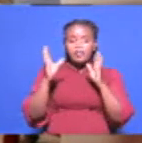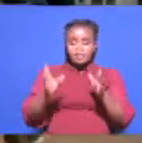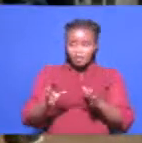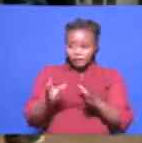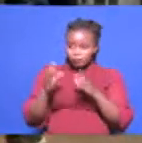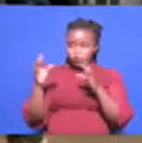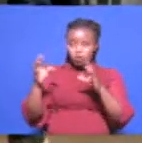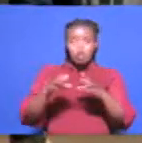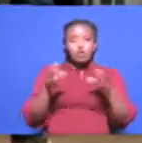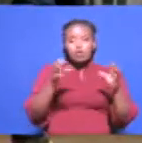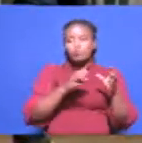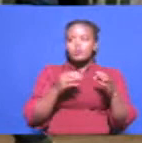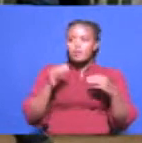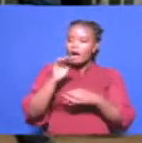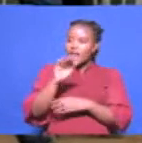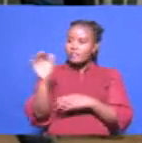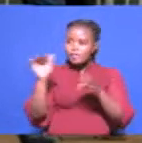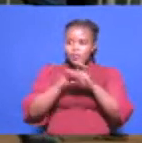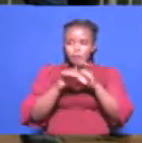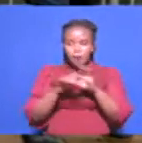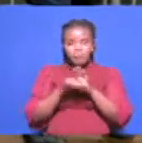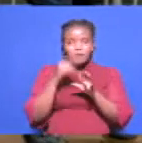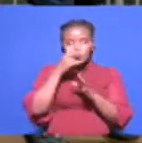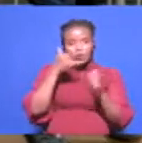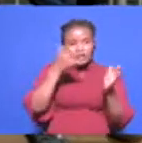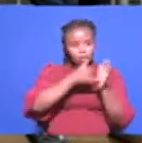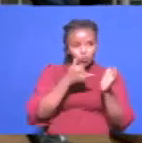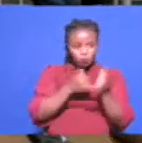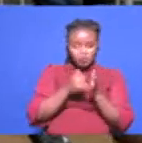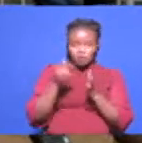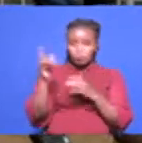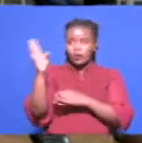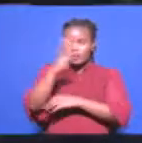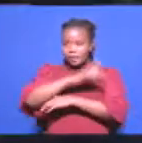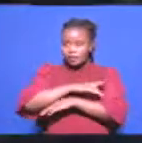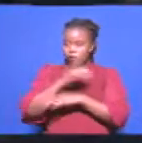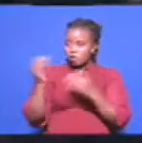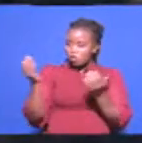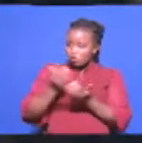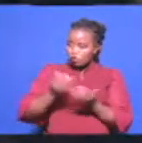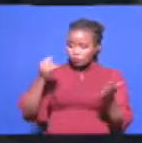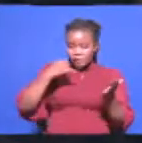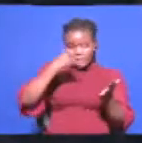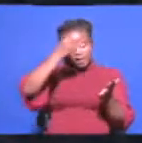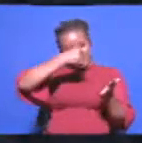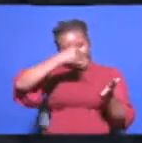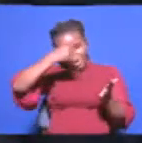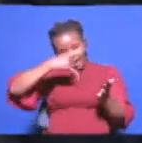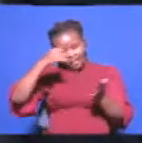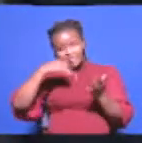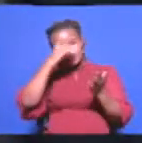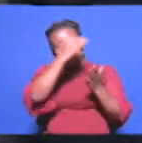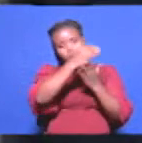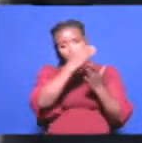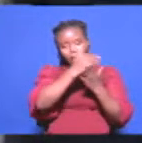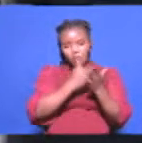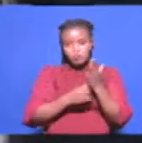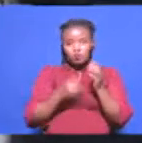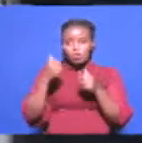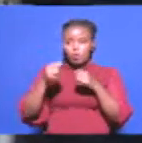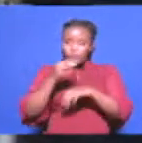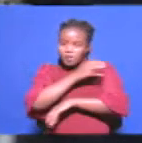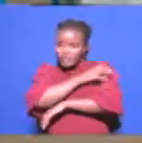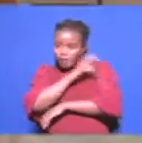cast members are part of Anno's One Fine Day, a children's art program that empowers children through creative arts,